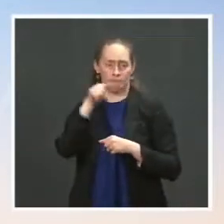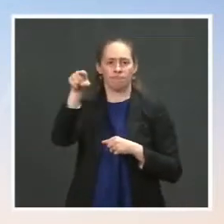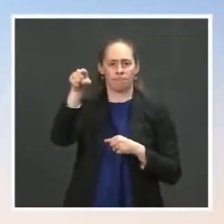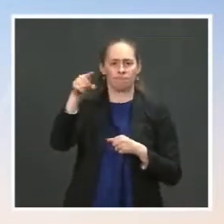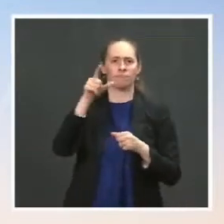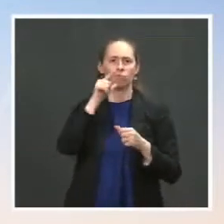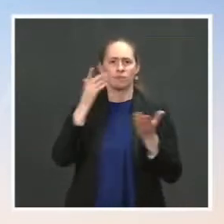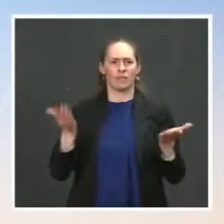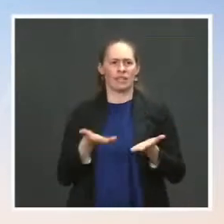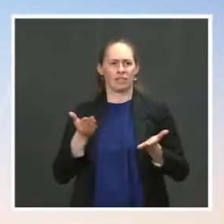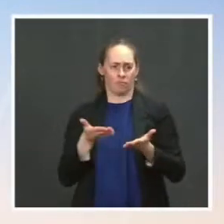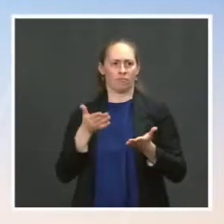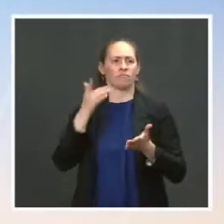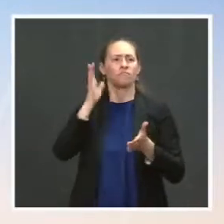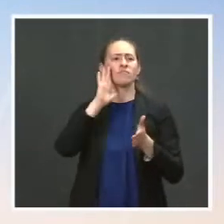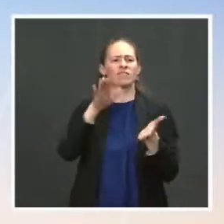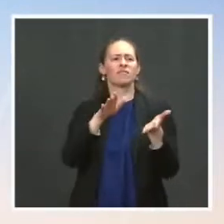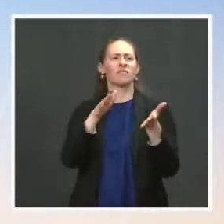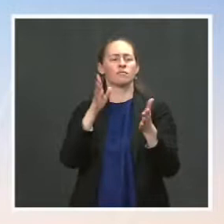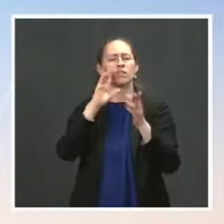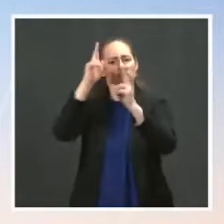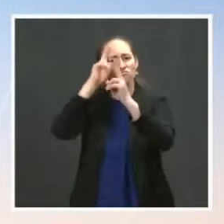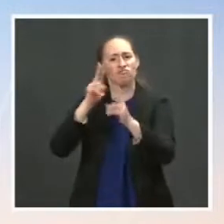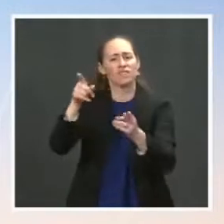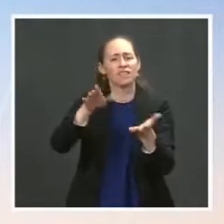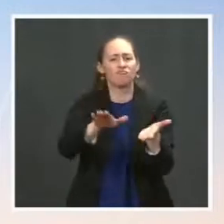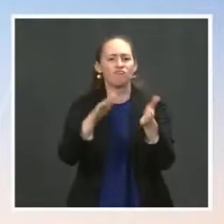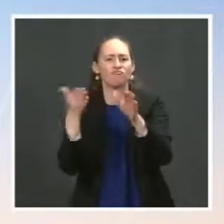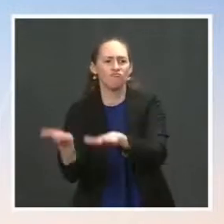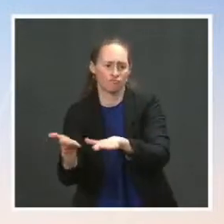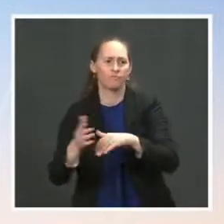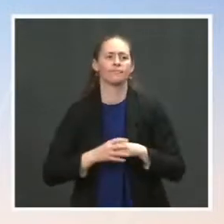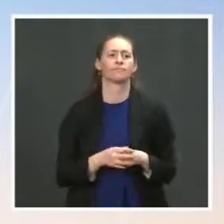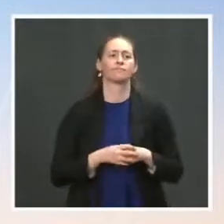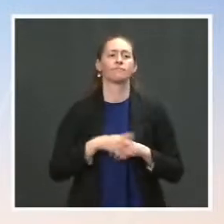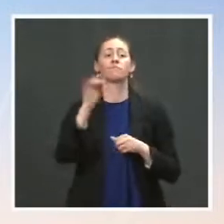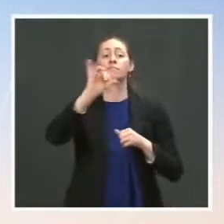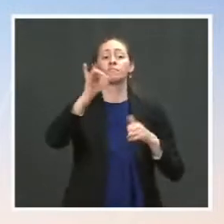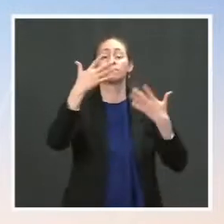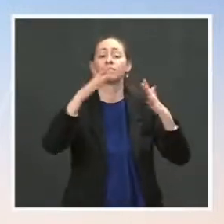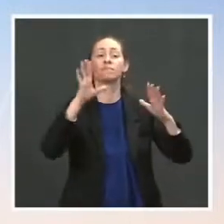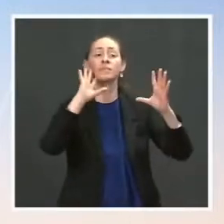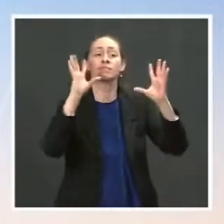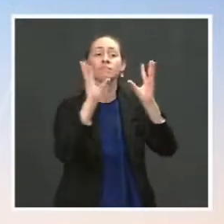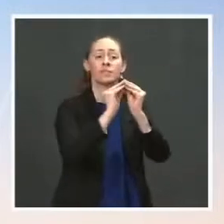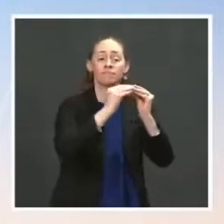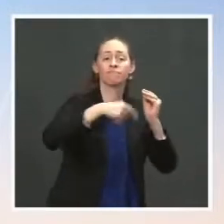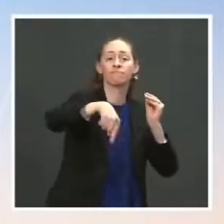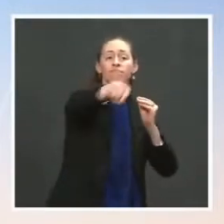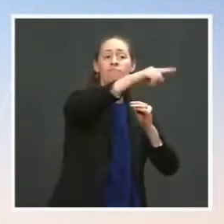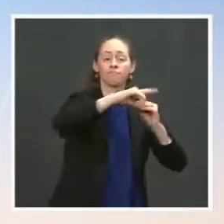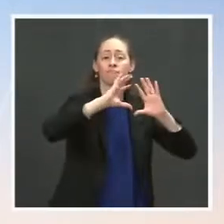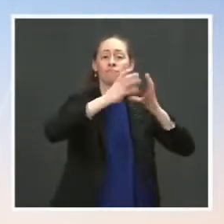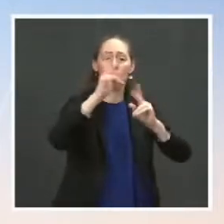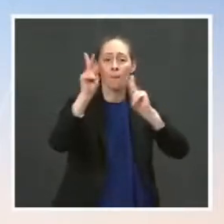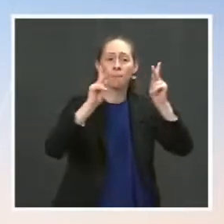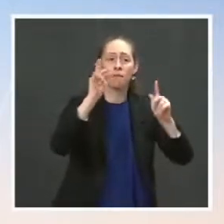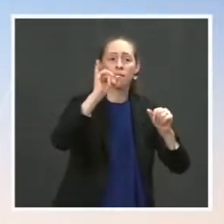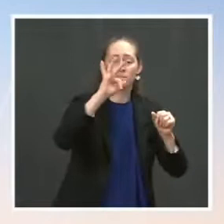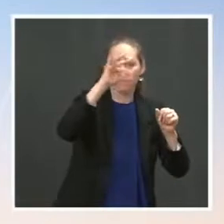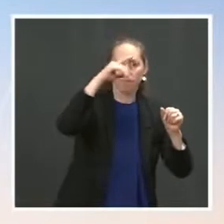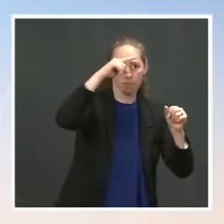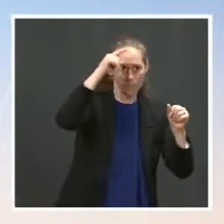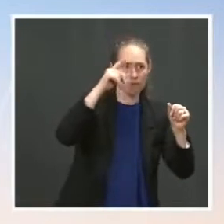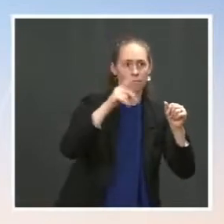Later that day, he will meet with members of the Congressional Black Caucus at the White House. On Thursday, the President will meet with members of the Congressional Asian Pacific